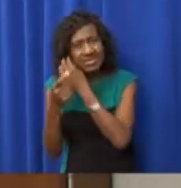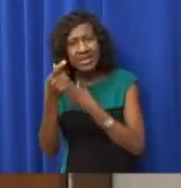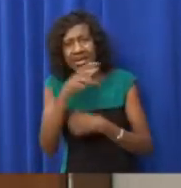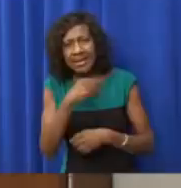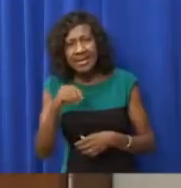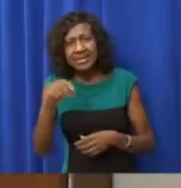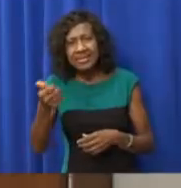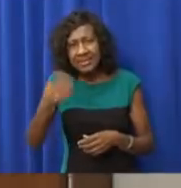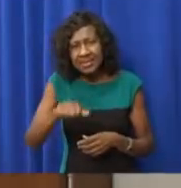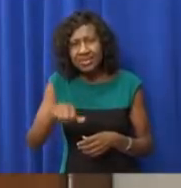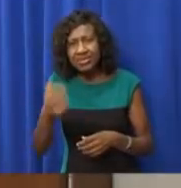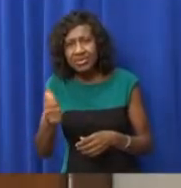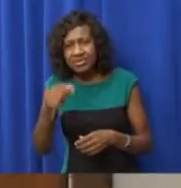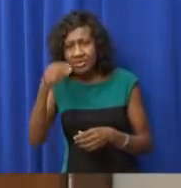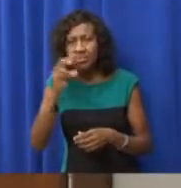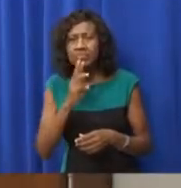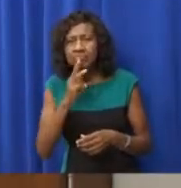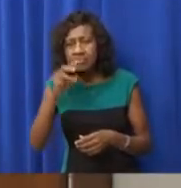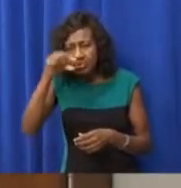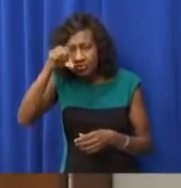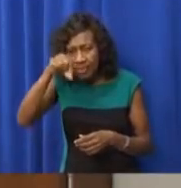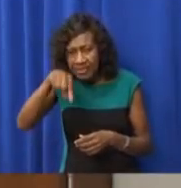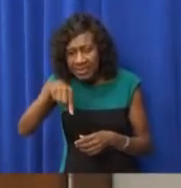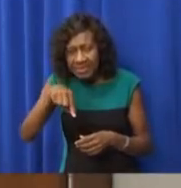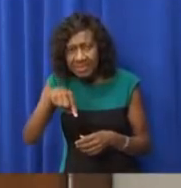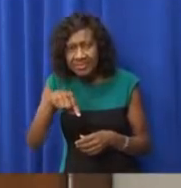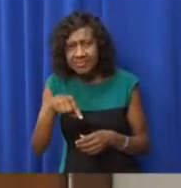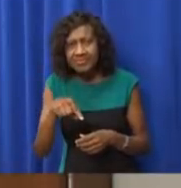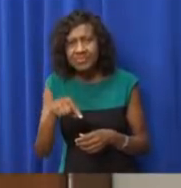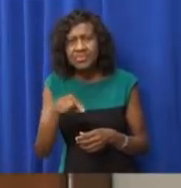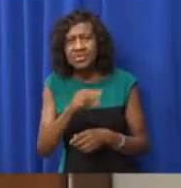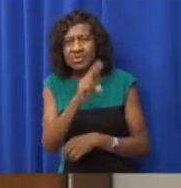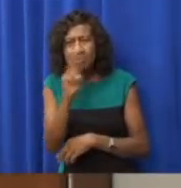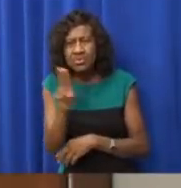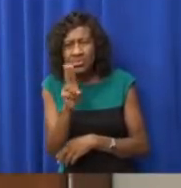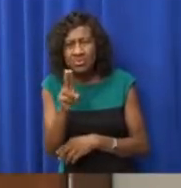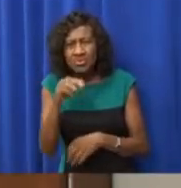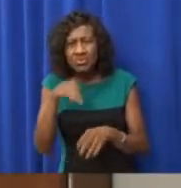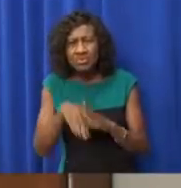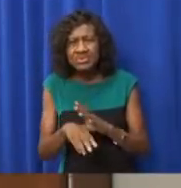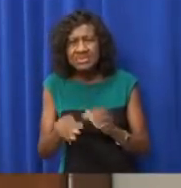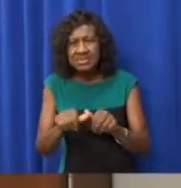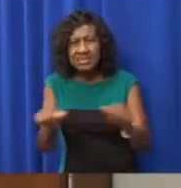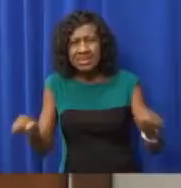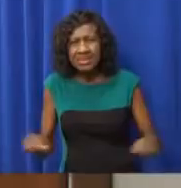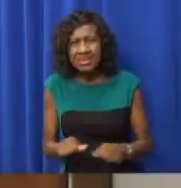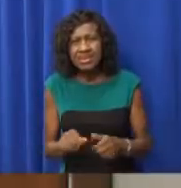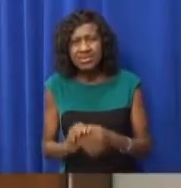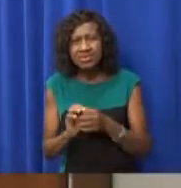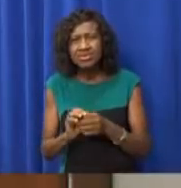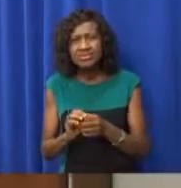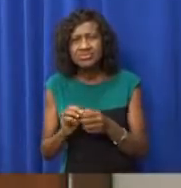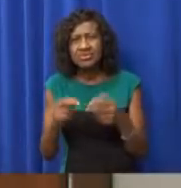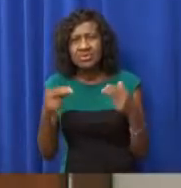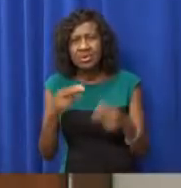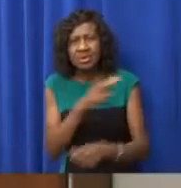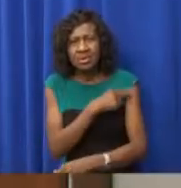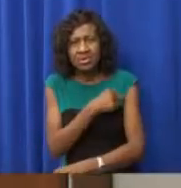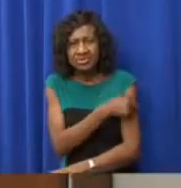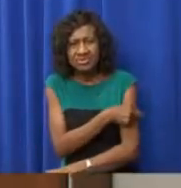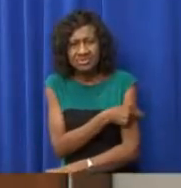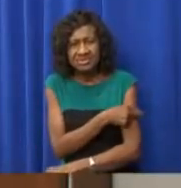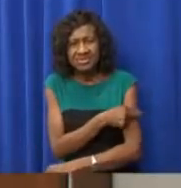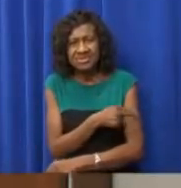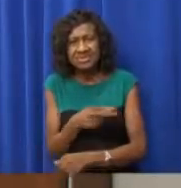particularly used in the areas of the hospital where there is potential aerosol generation, like intensive